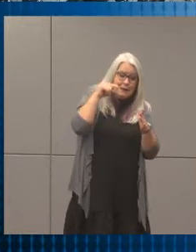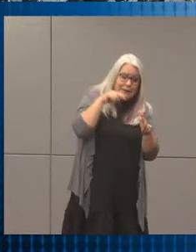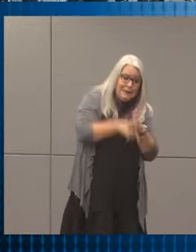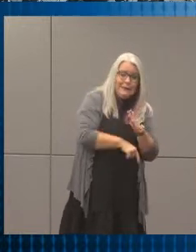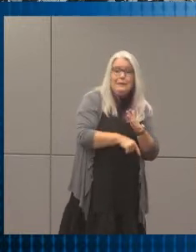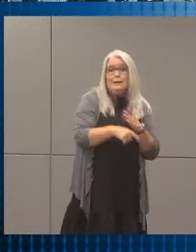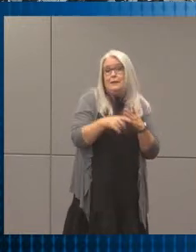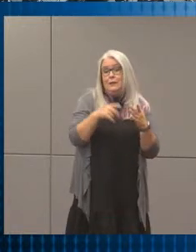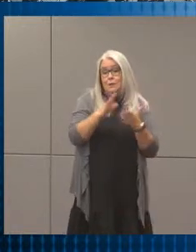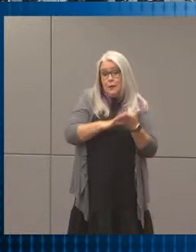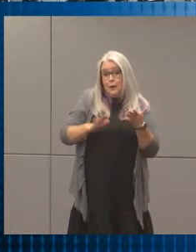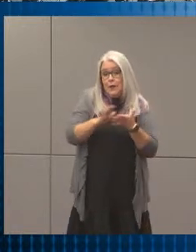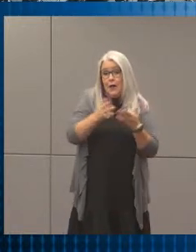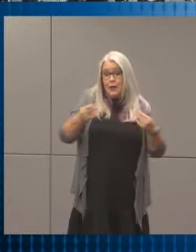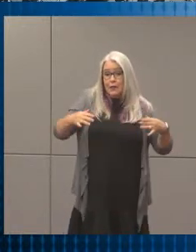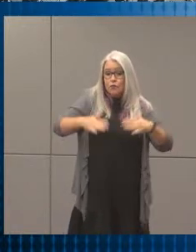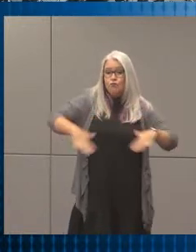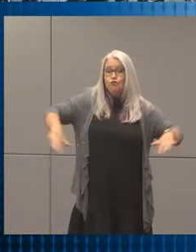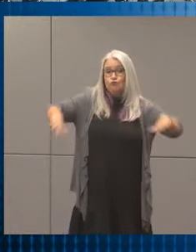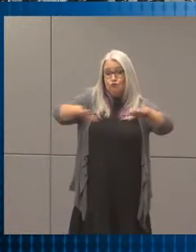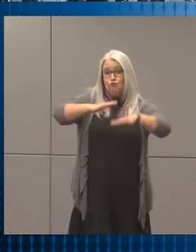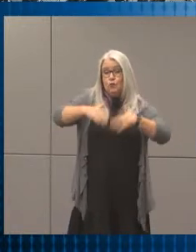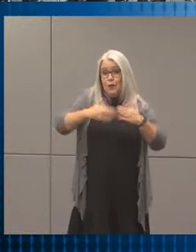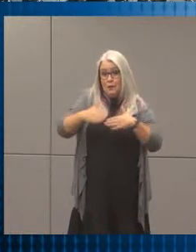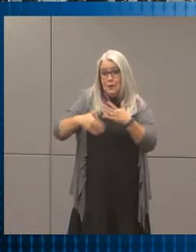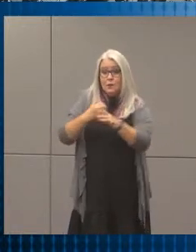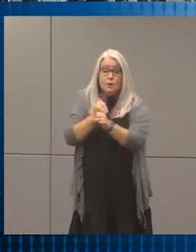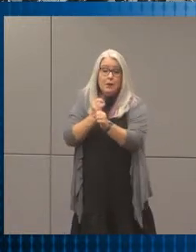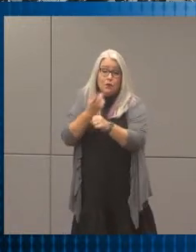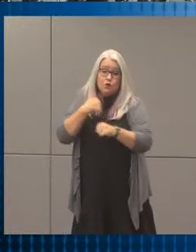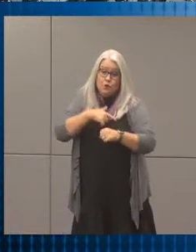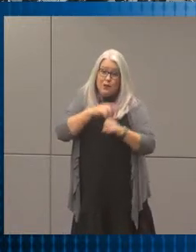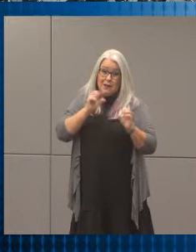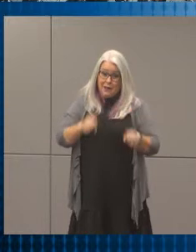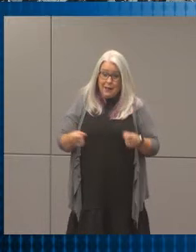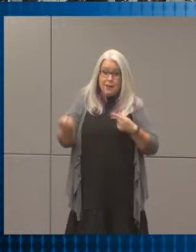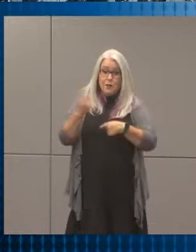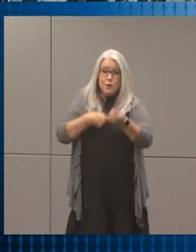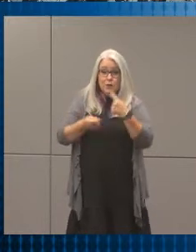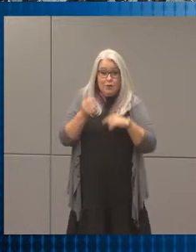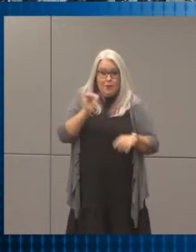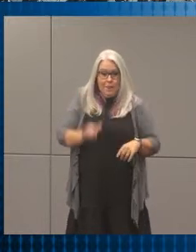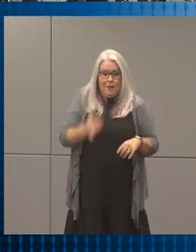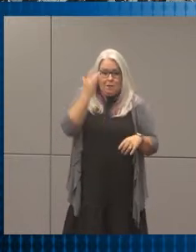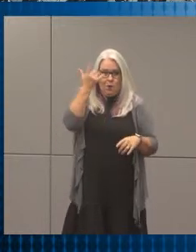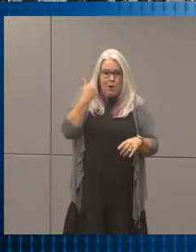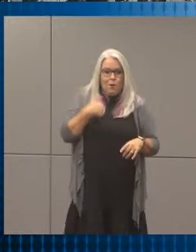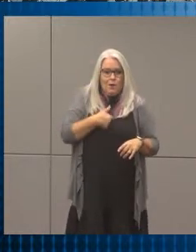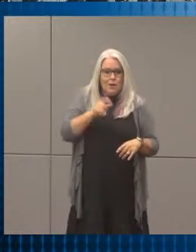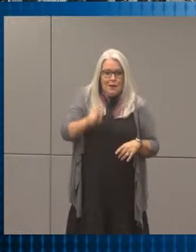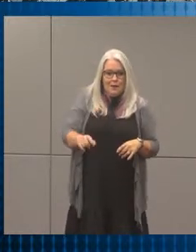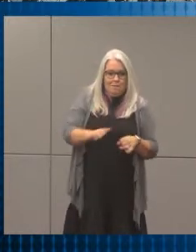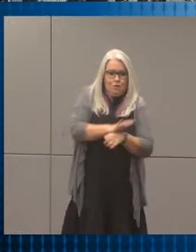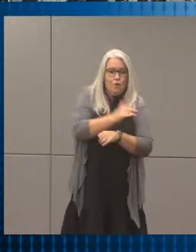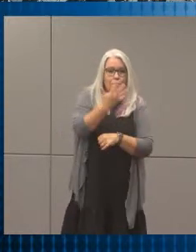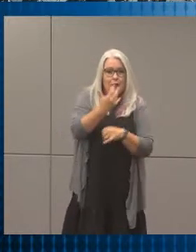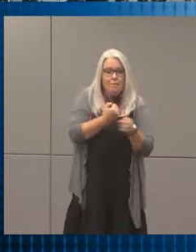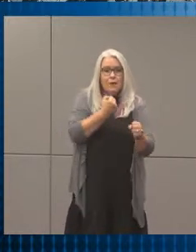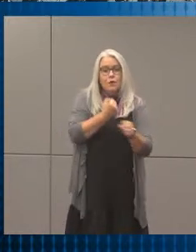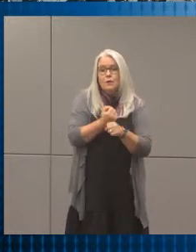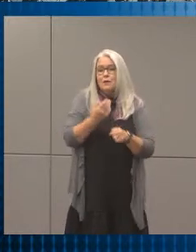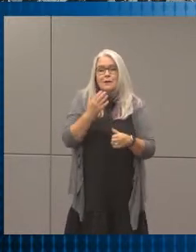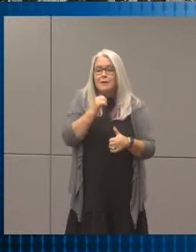process to make sure that we can switch off of this. And that's why we need the 5 years, because it's not something we can